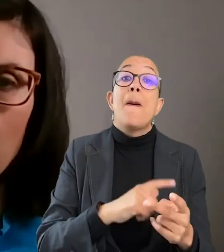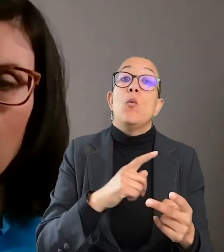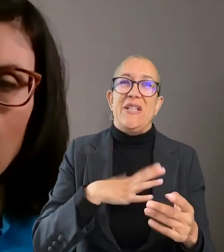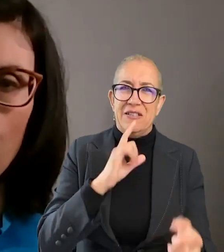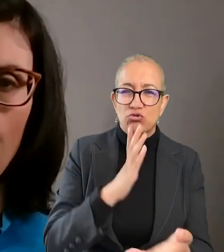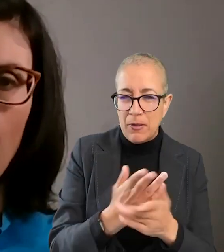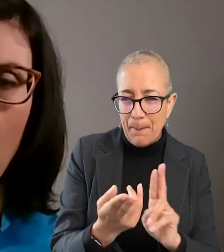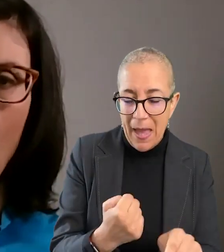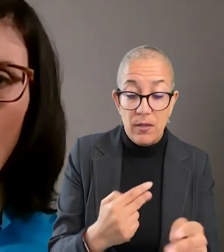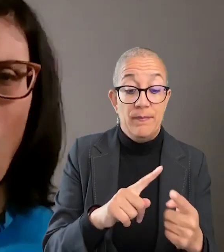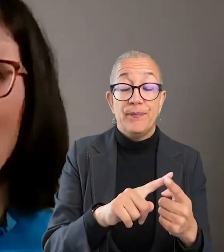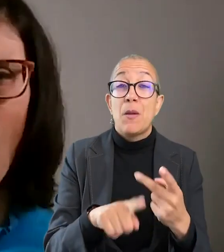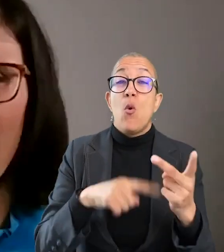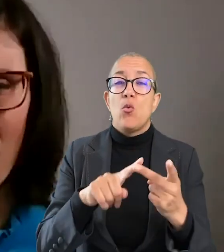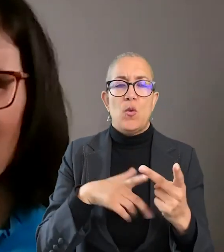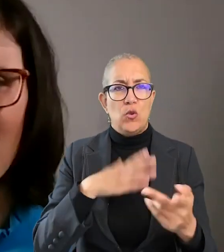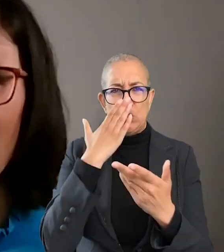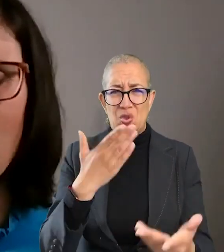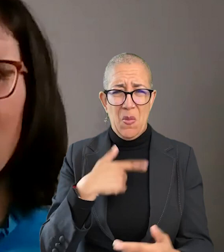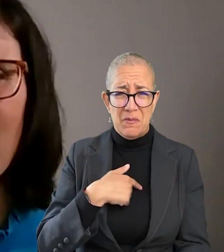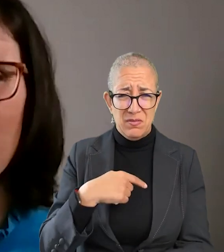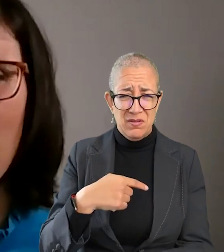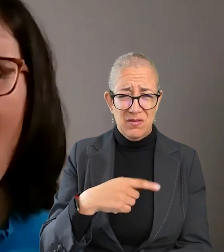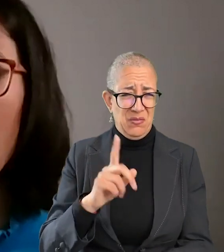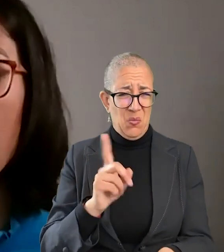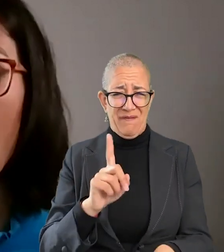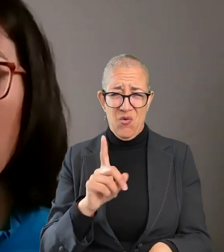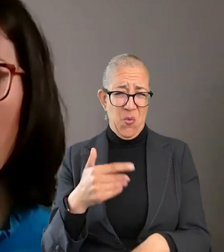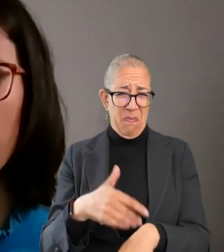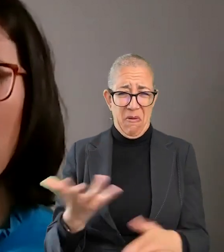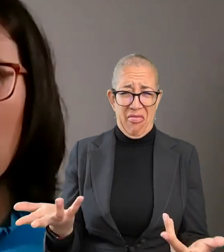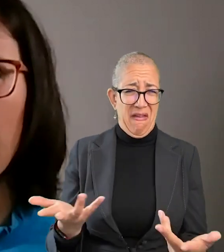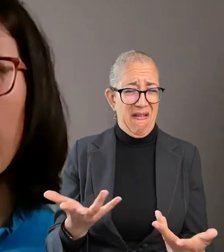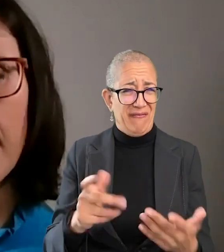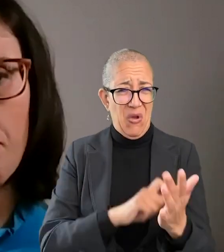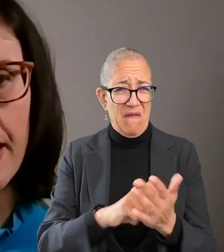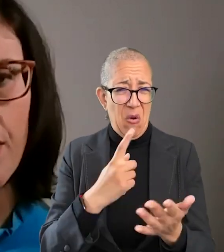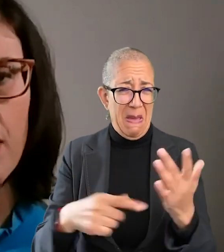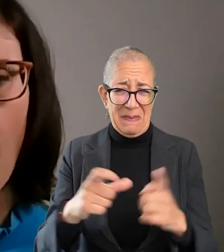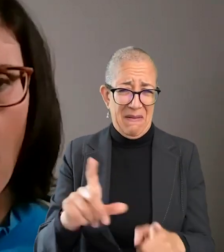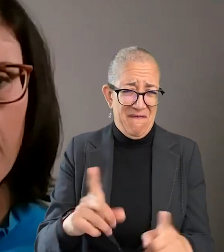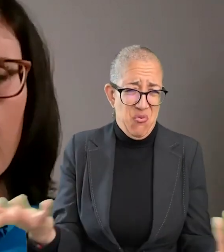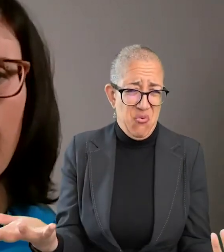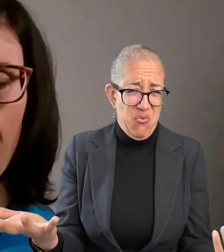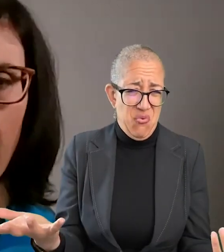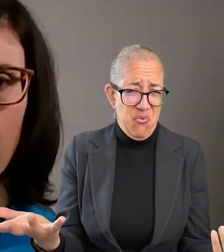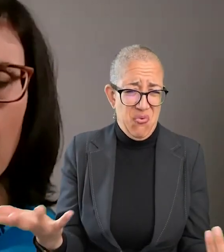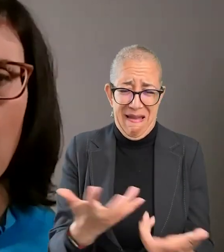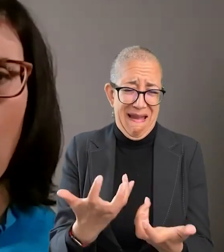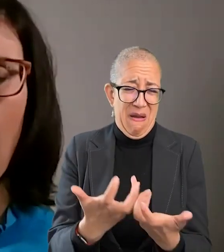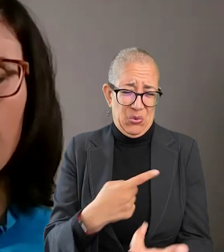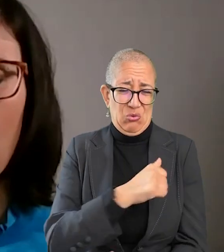they wanted us to show them, why bother voting Lib Dem? How are you credible? And I see the media as a partner in